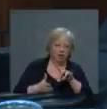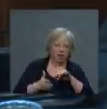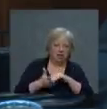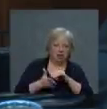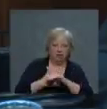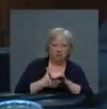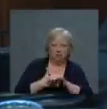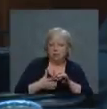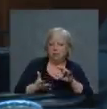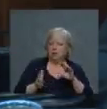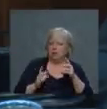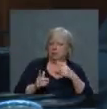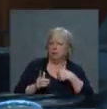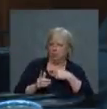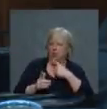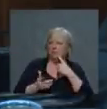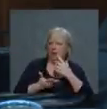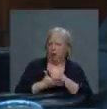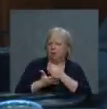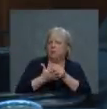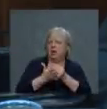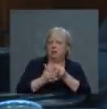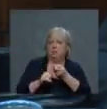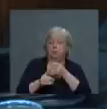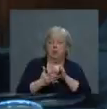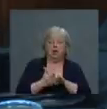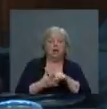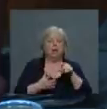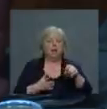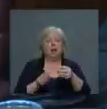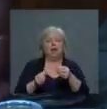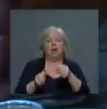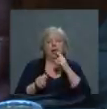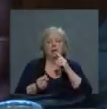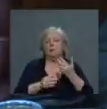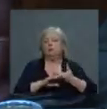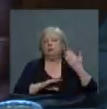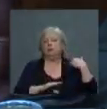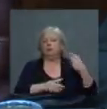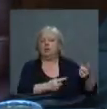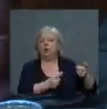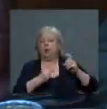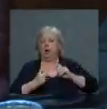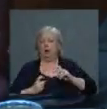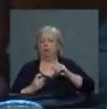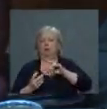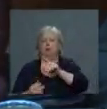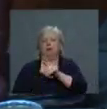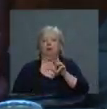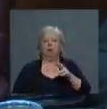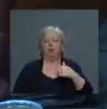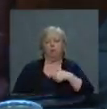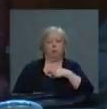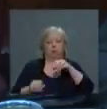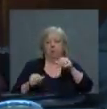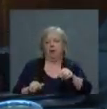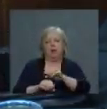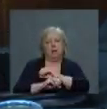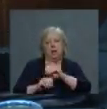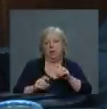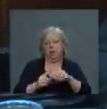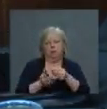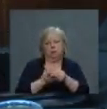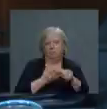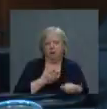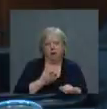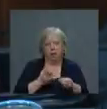the net positive in that. This was a donation to the city of these lots, so we did not pay any to acquire